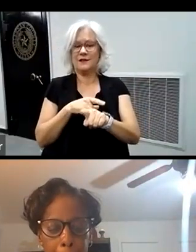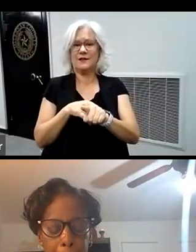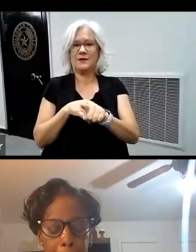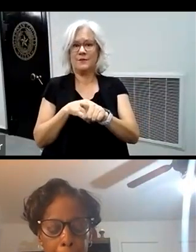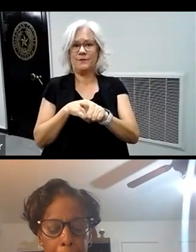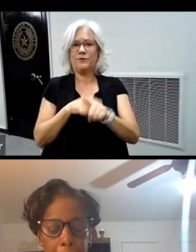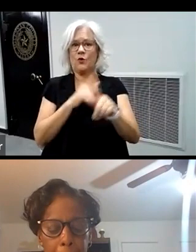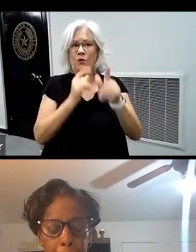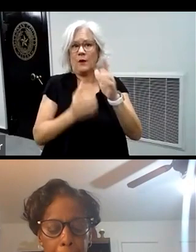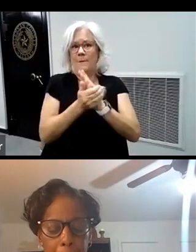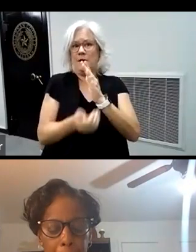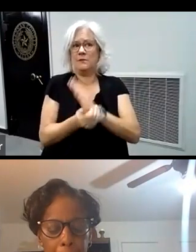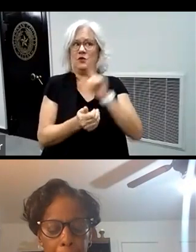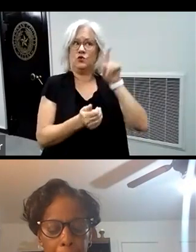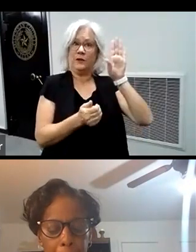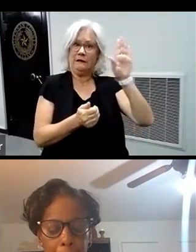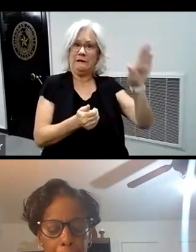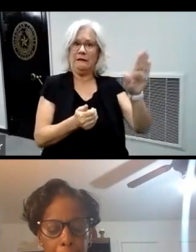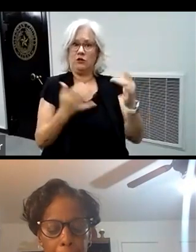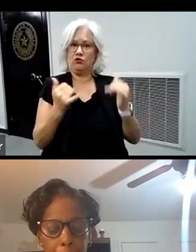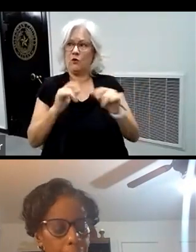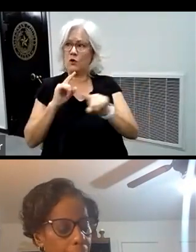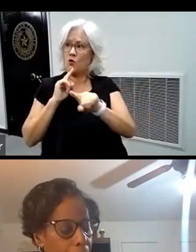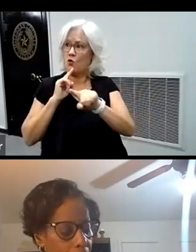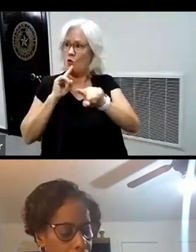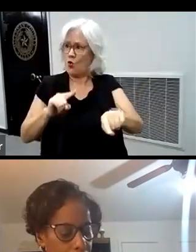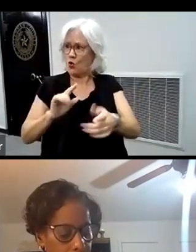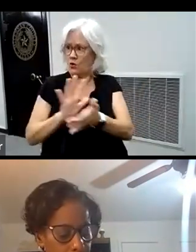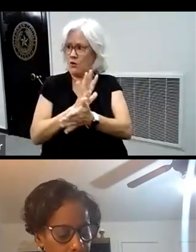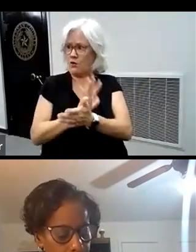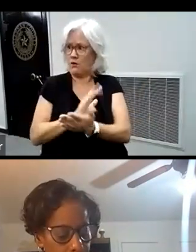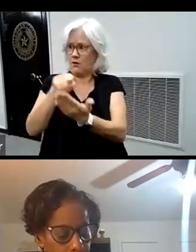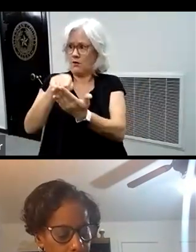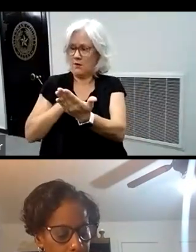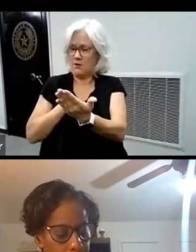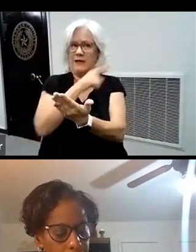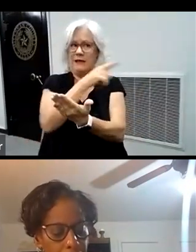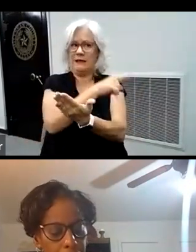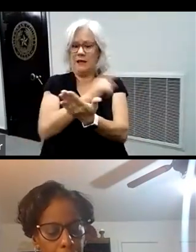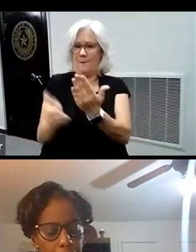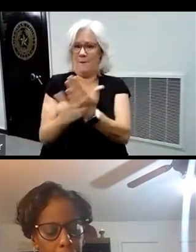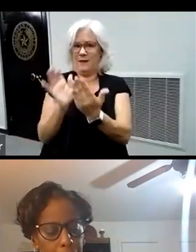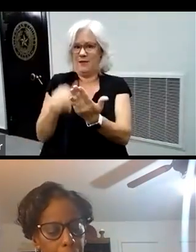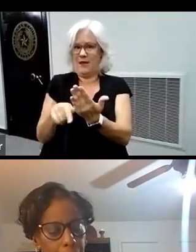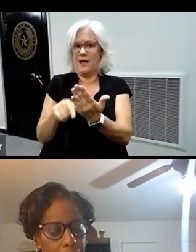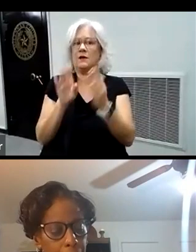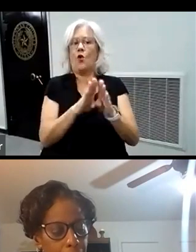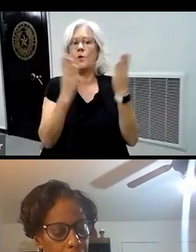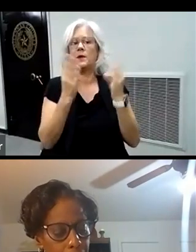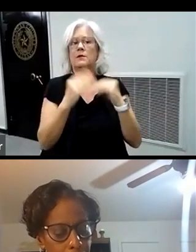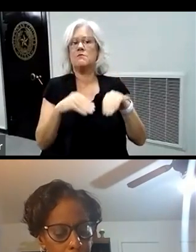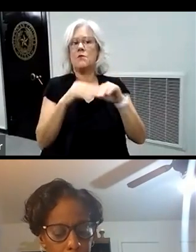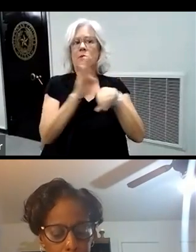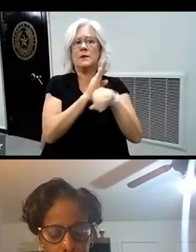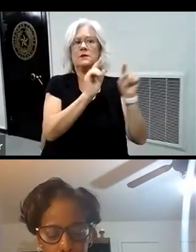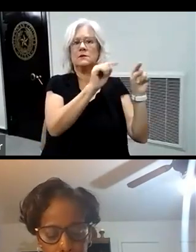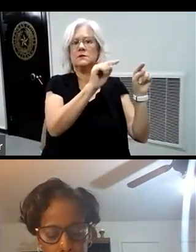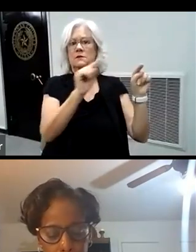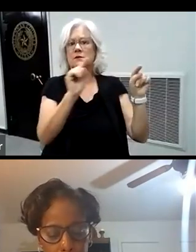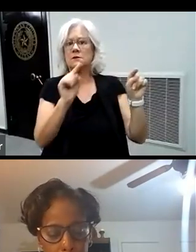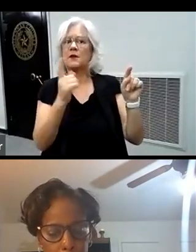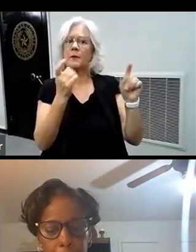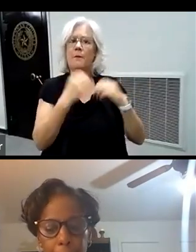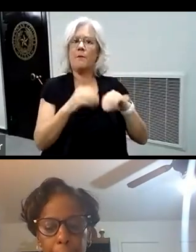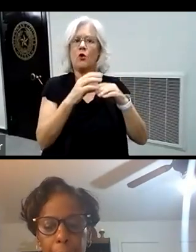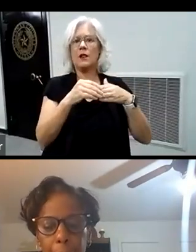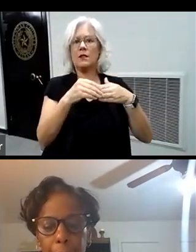or amendments to his existing order in opening up, more, businesses, and then giving more latitude